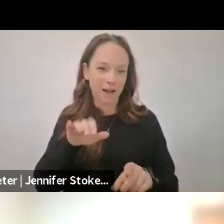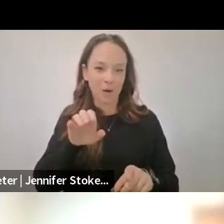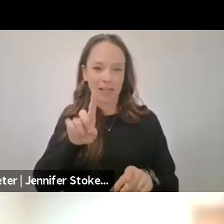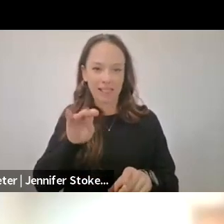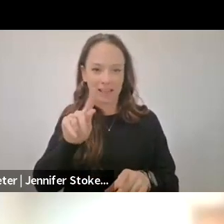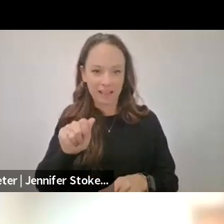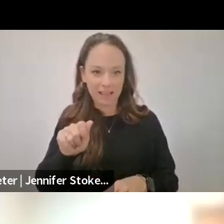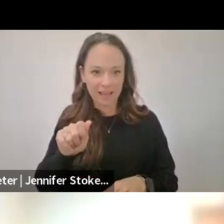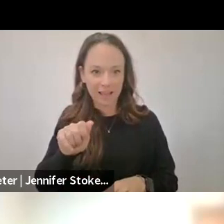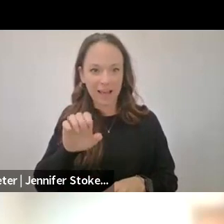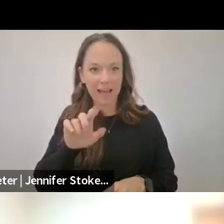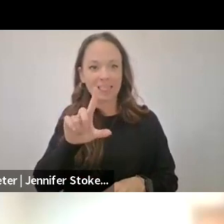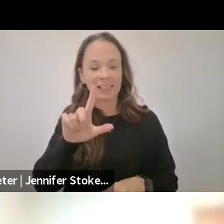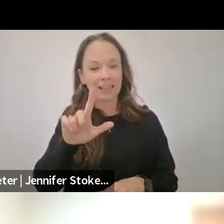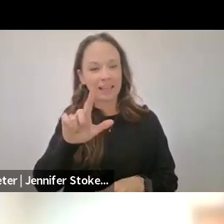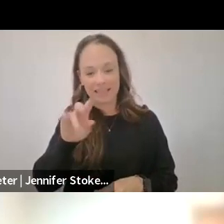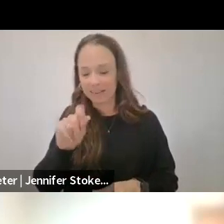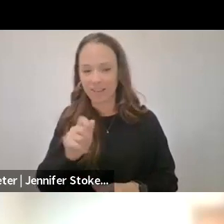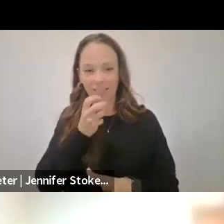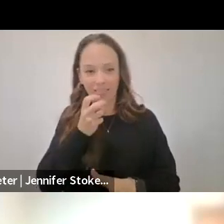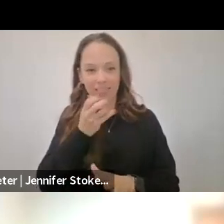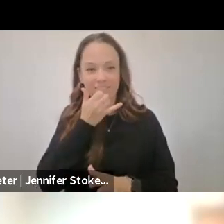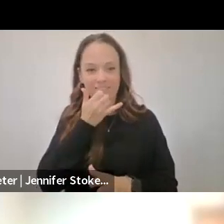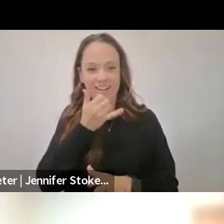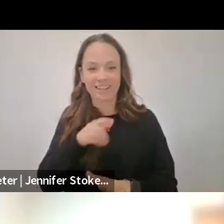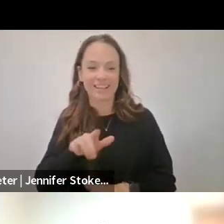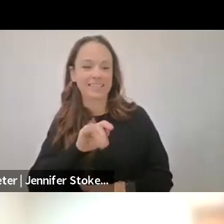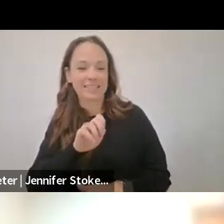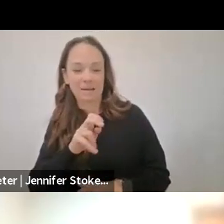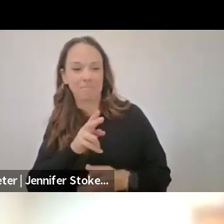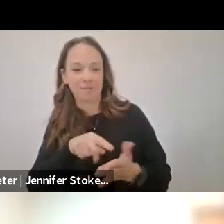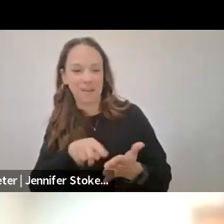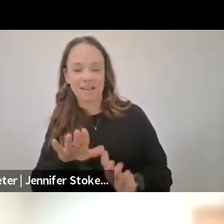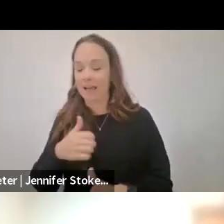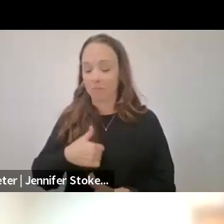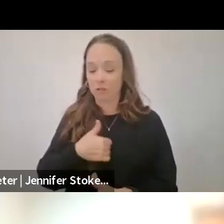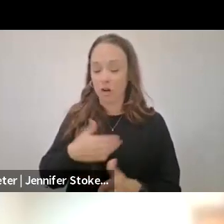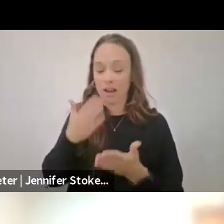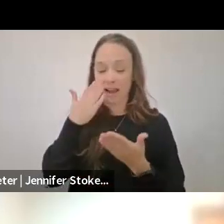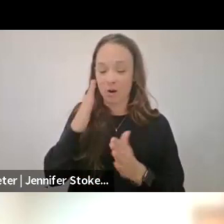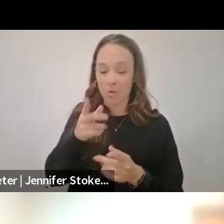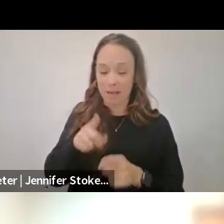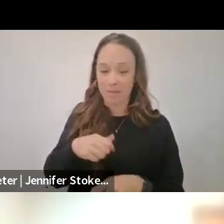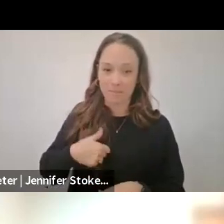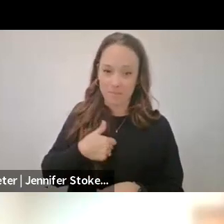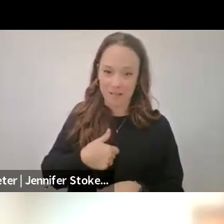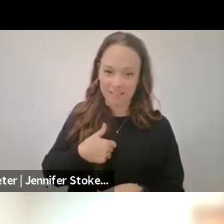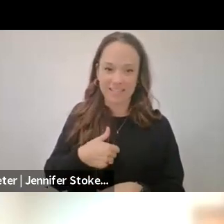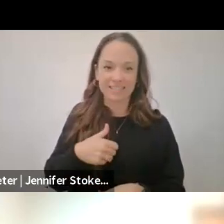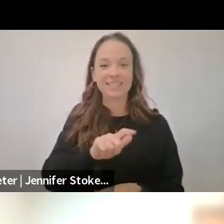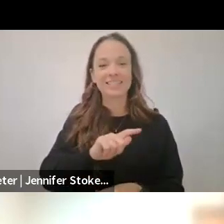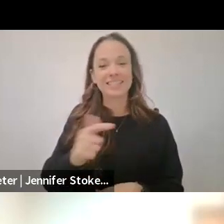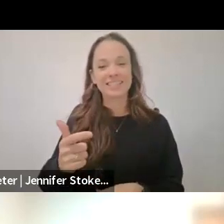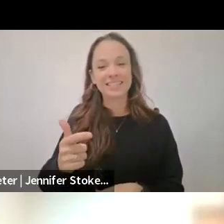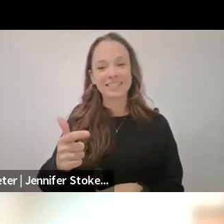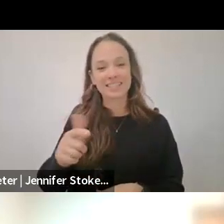Eliada. That's Alida, I don't know what just happened to my mouth. I apologize. And I'm going to pass it over to you